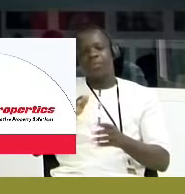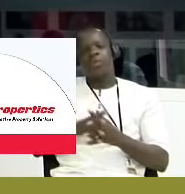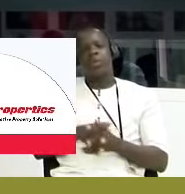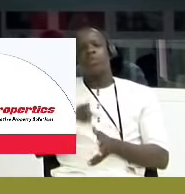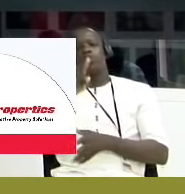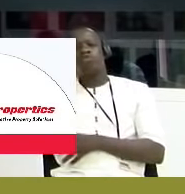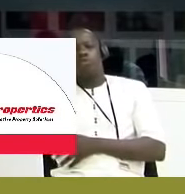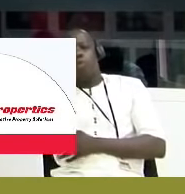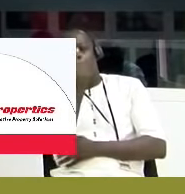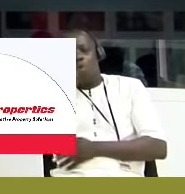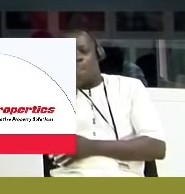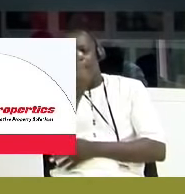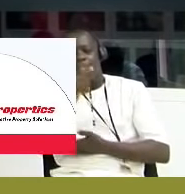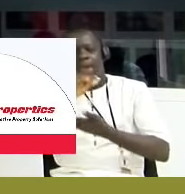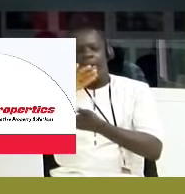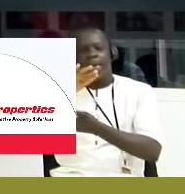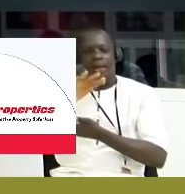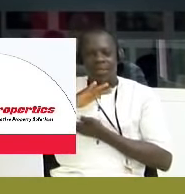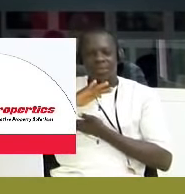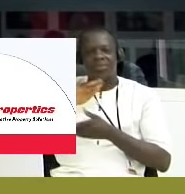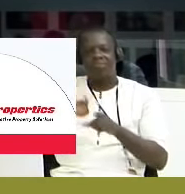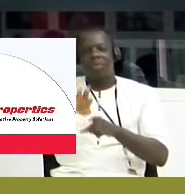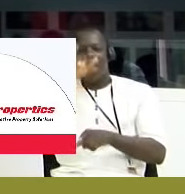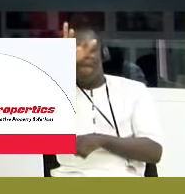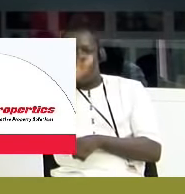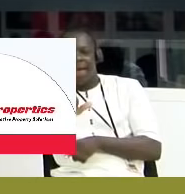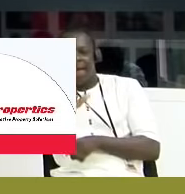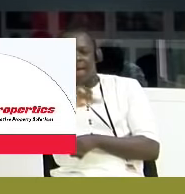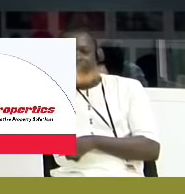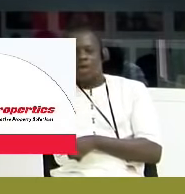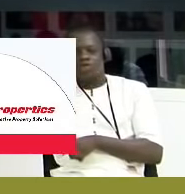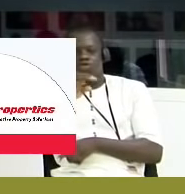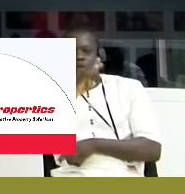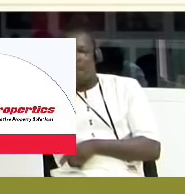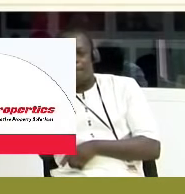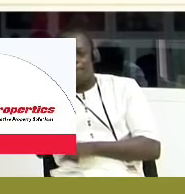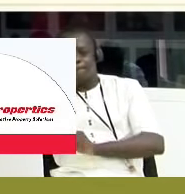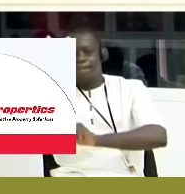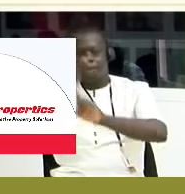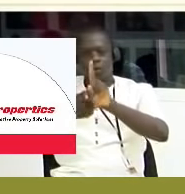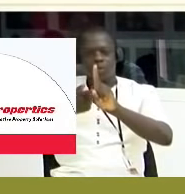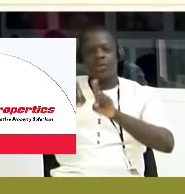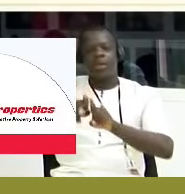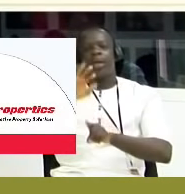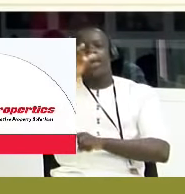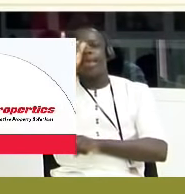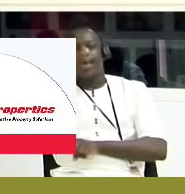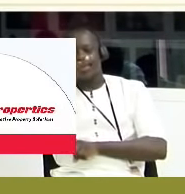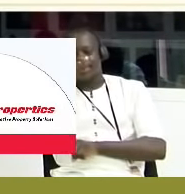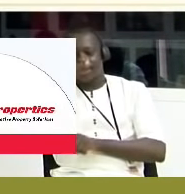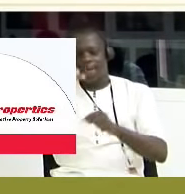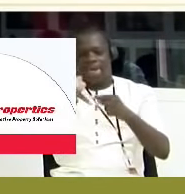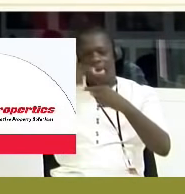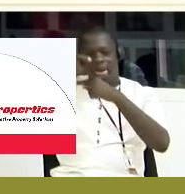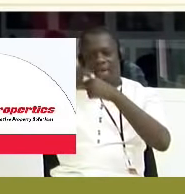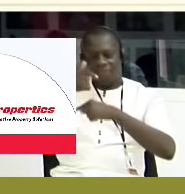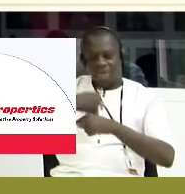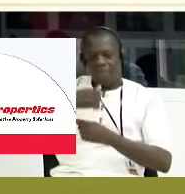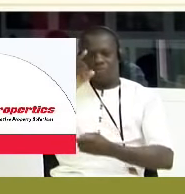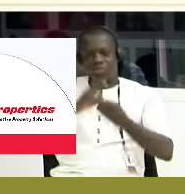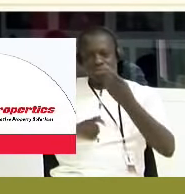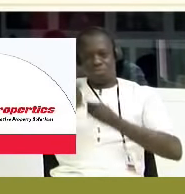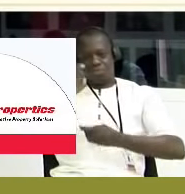year and some months after. Yes, after I was reinstated,